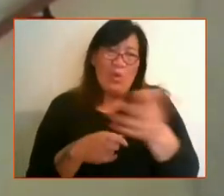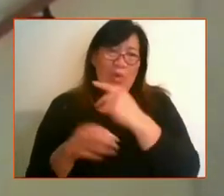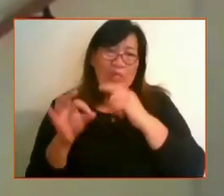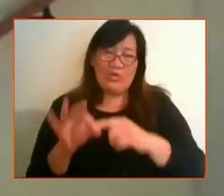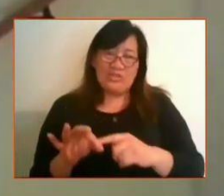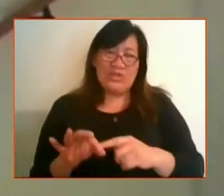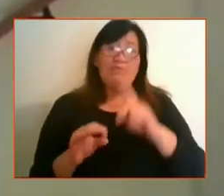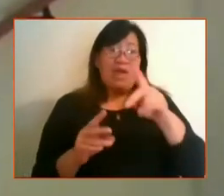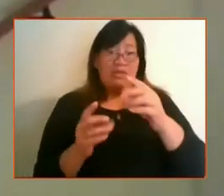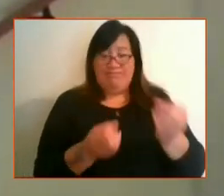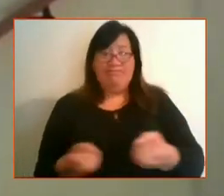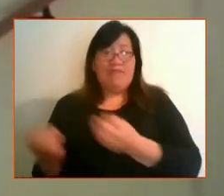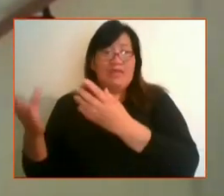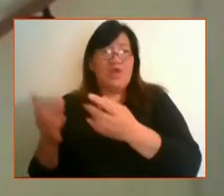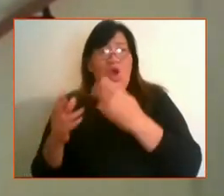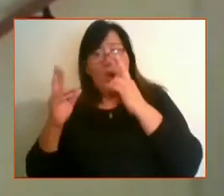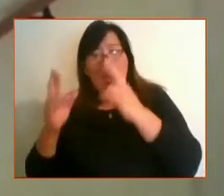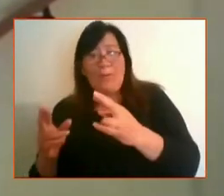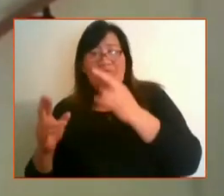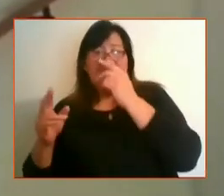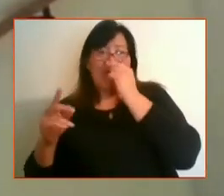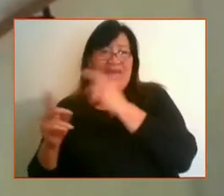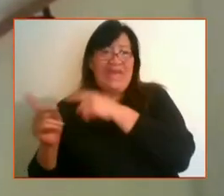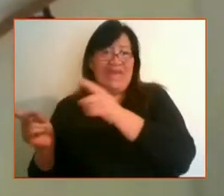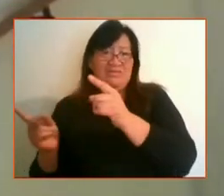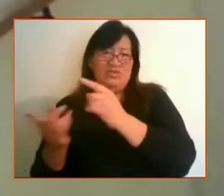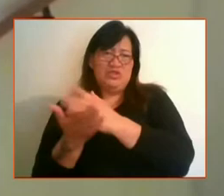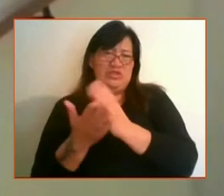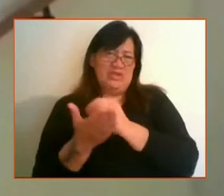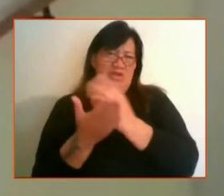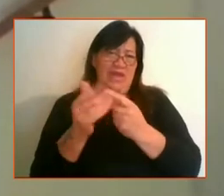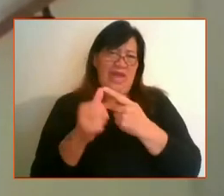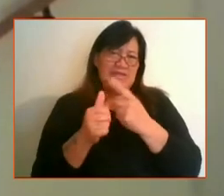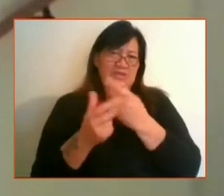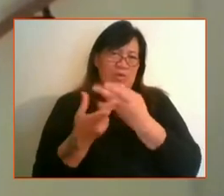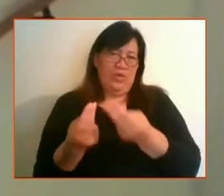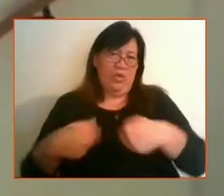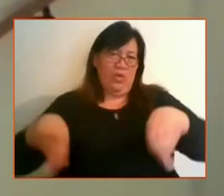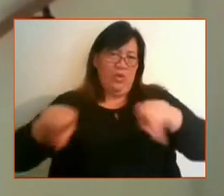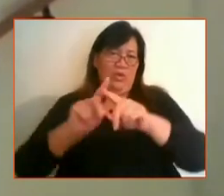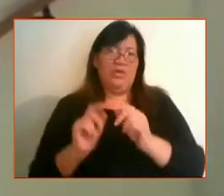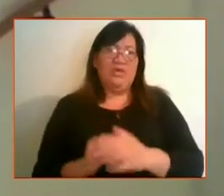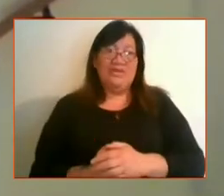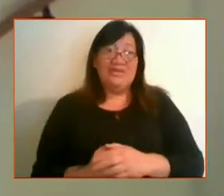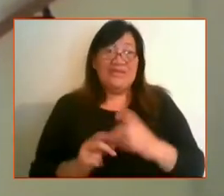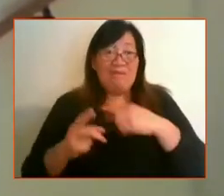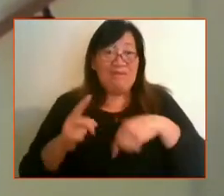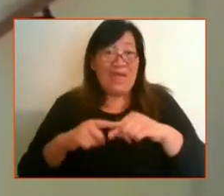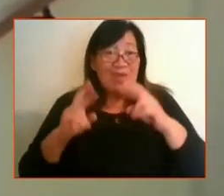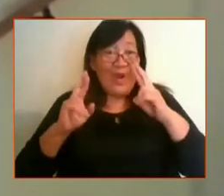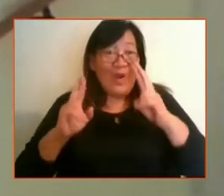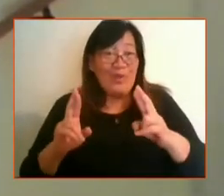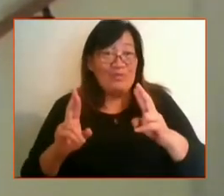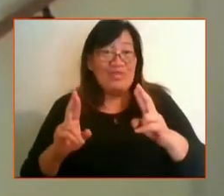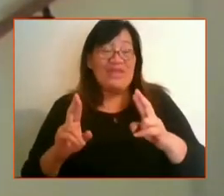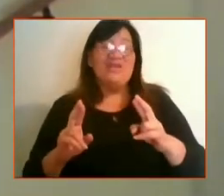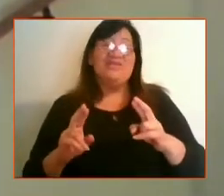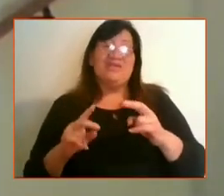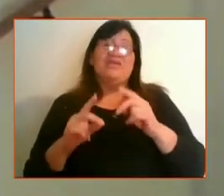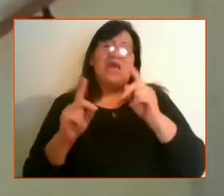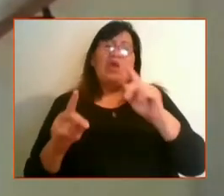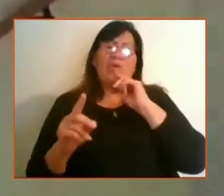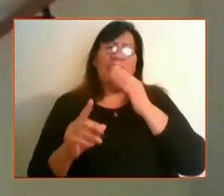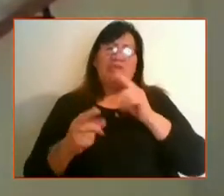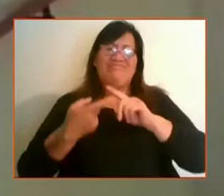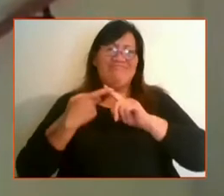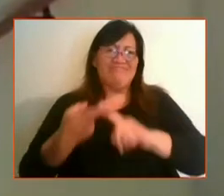on to the candidates and hopefully they'll be able to share their answers to them. And hopefully those answers will speak to an authentic and ongoing